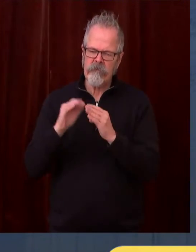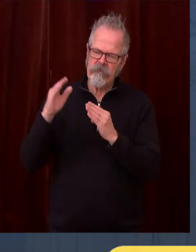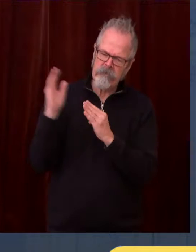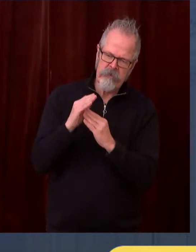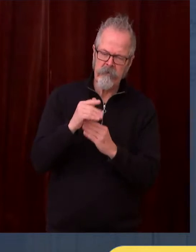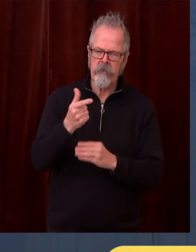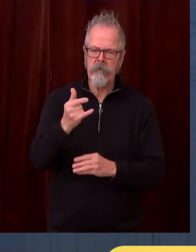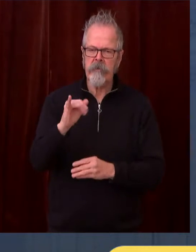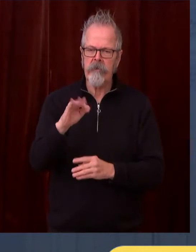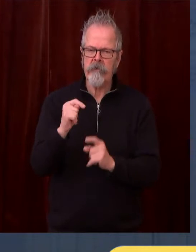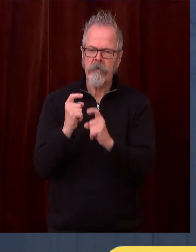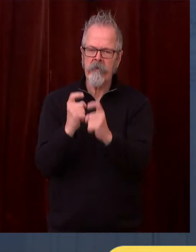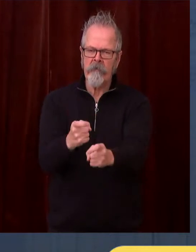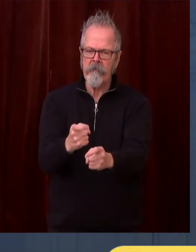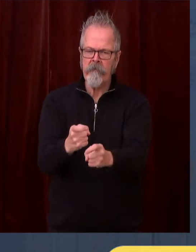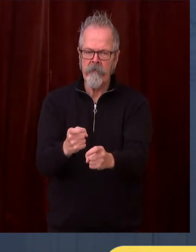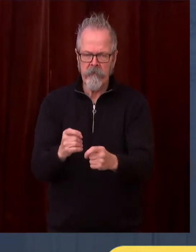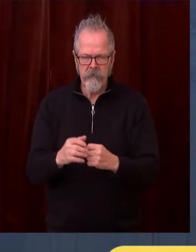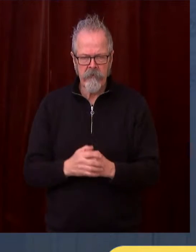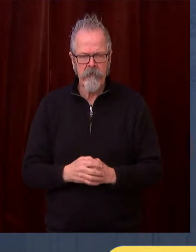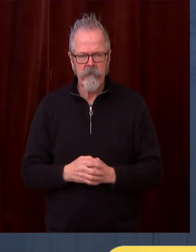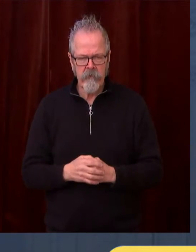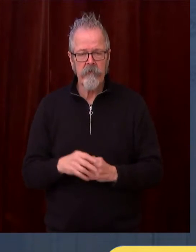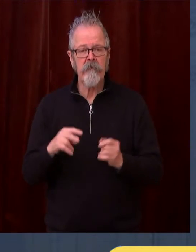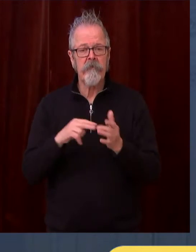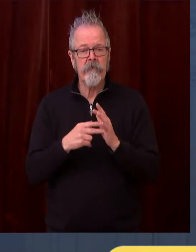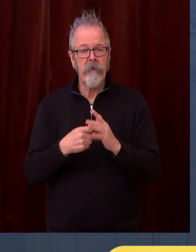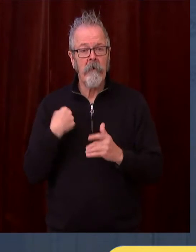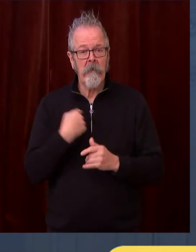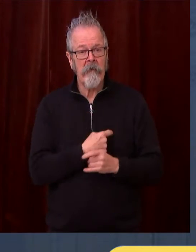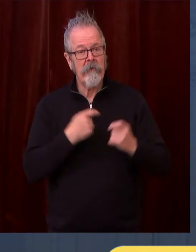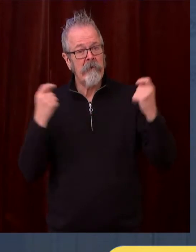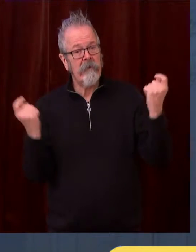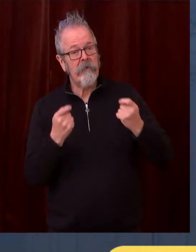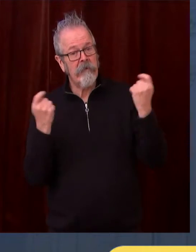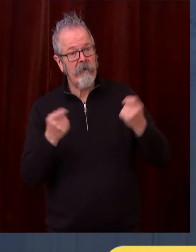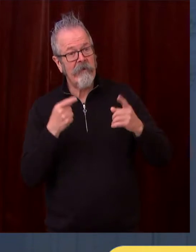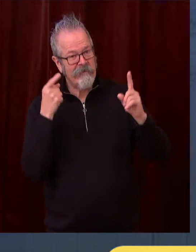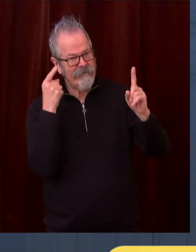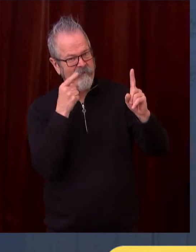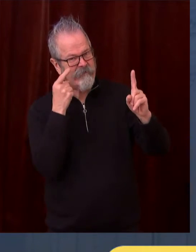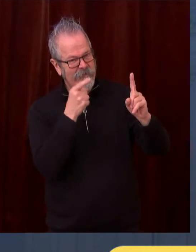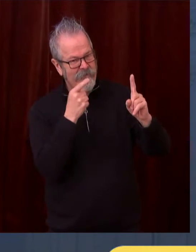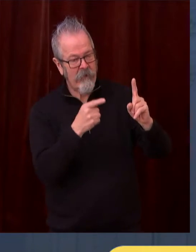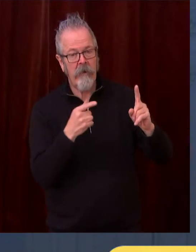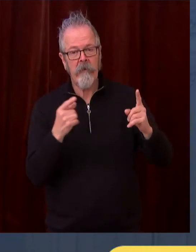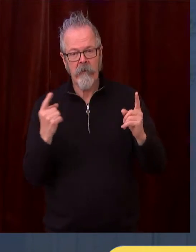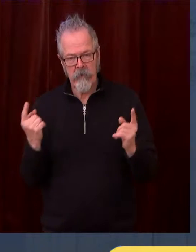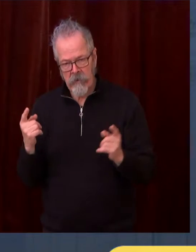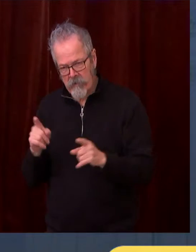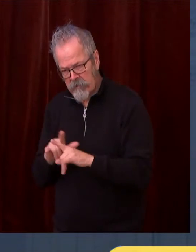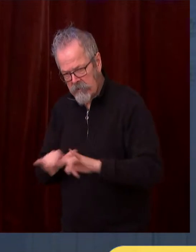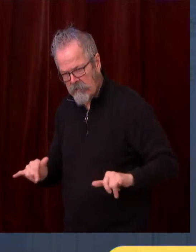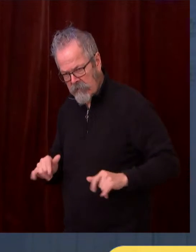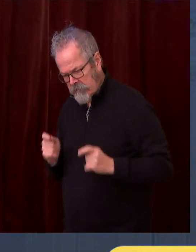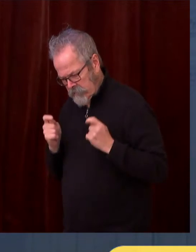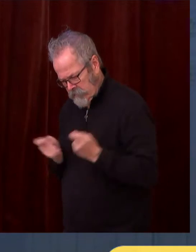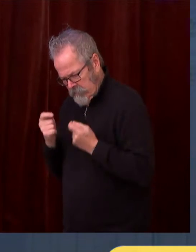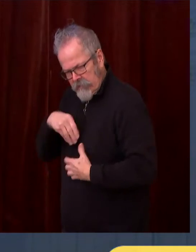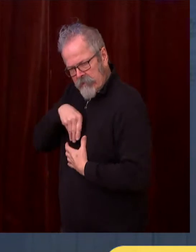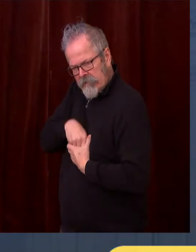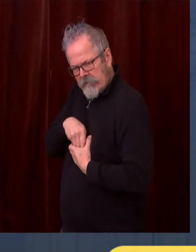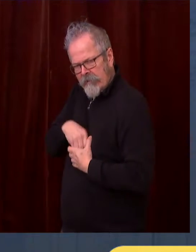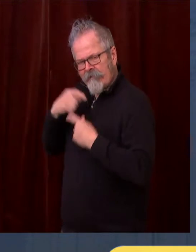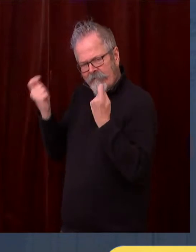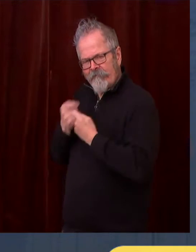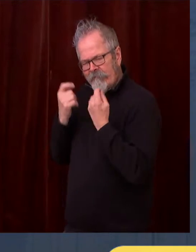hearts, which is our own commitment to save people's lives in the upcoming months. I'd like to thank everyone in the Washington State Department of Health for their